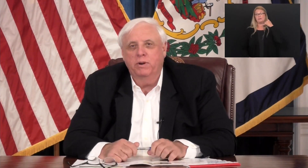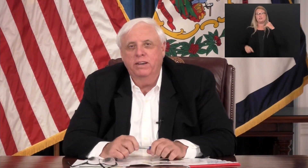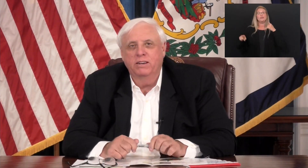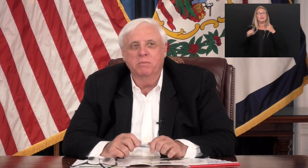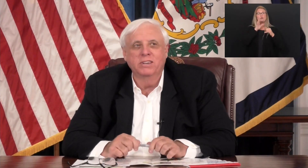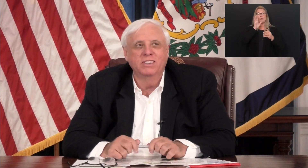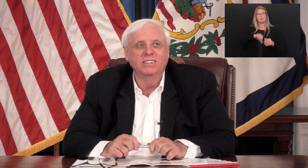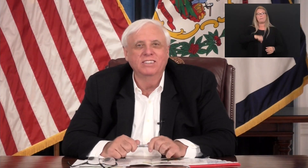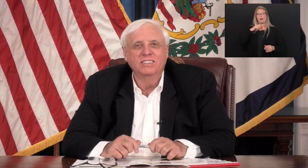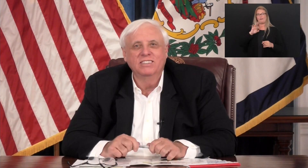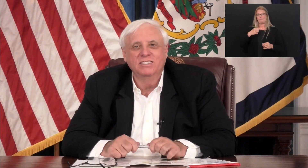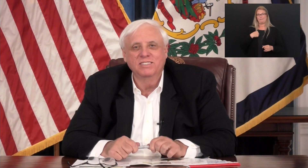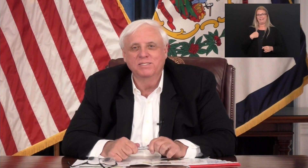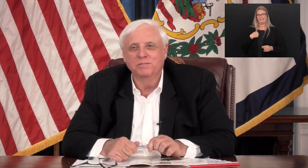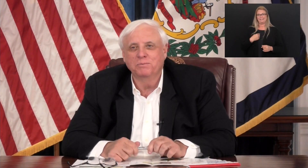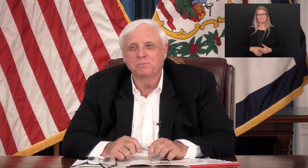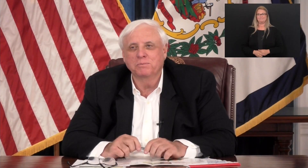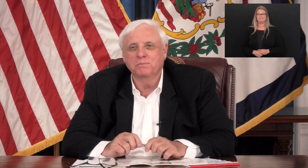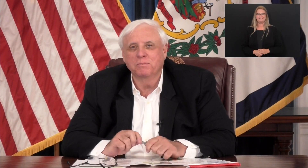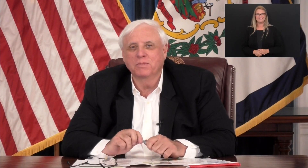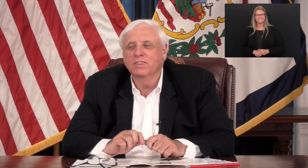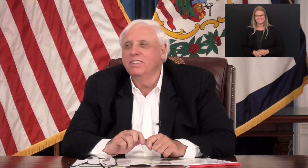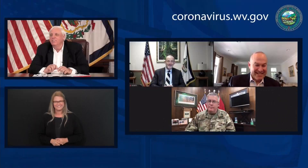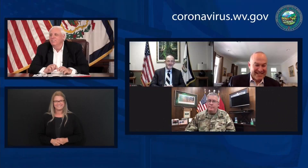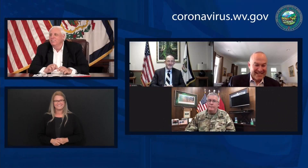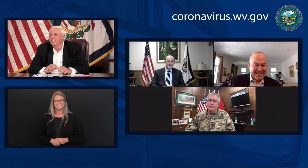really proud of me.